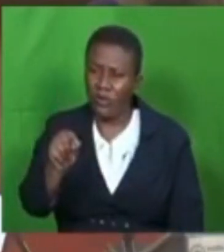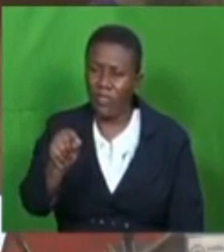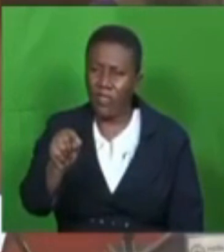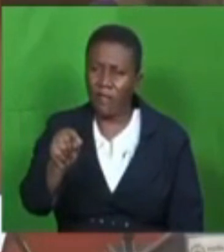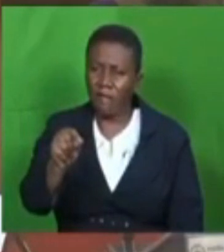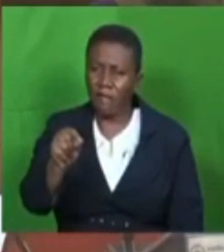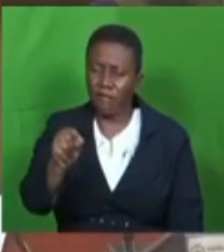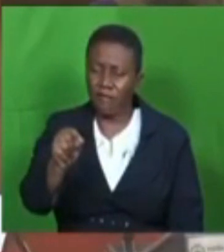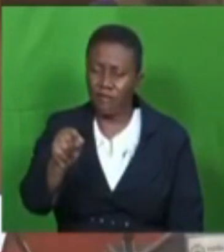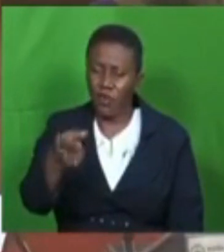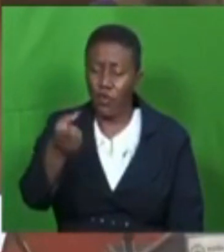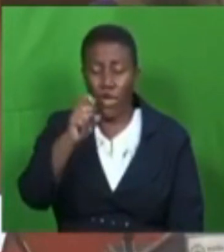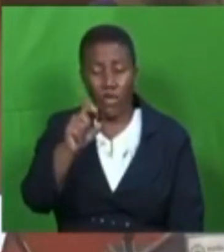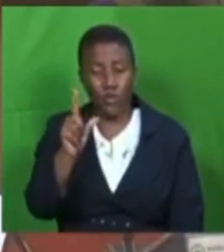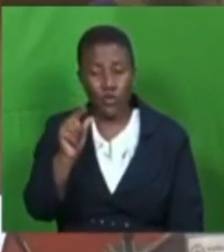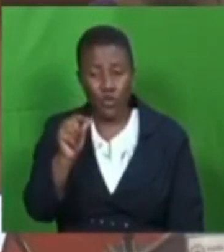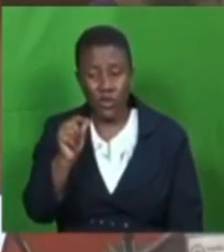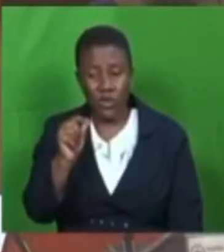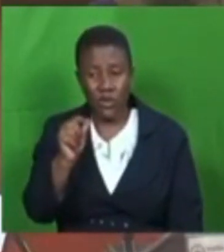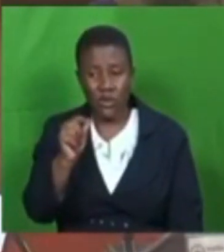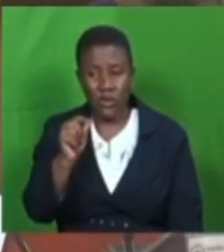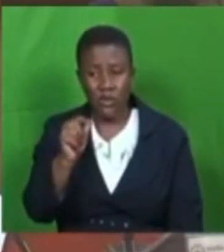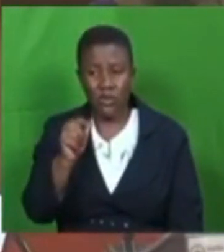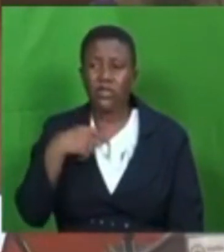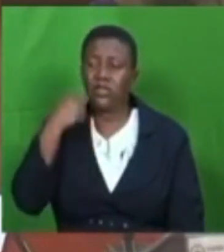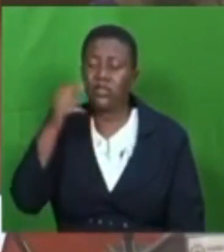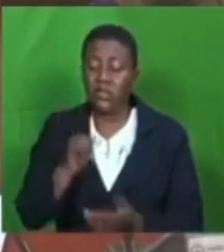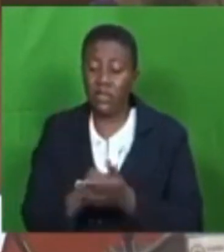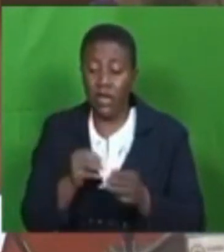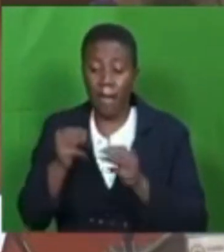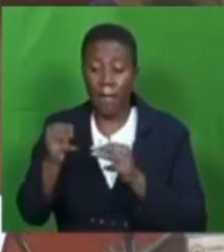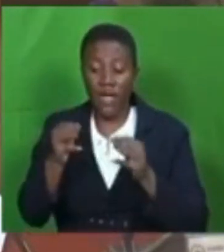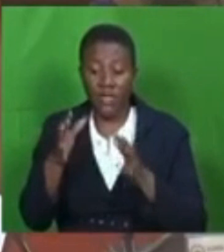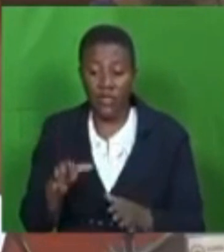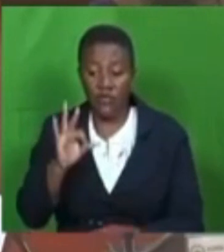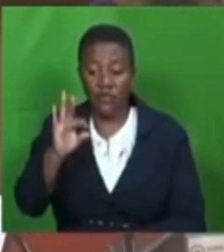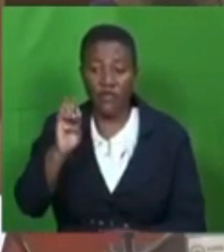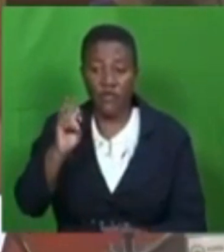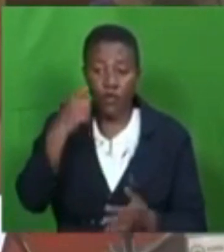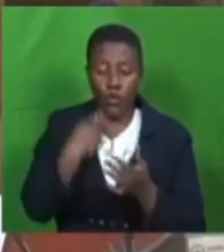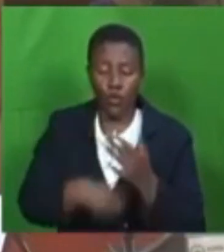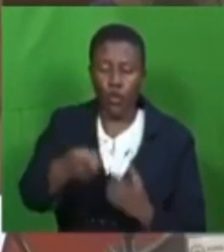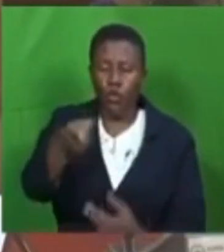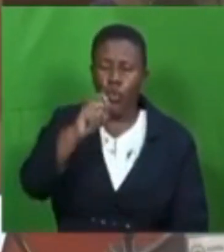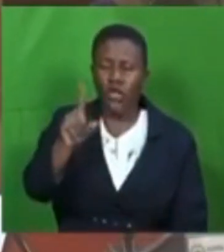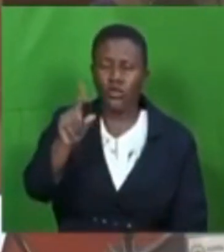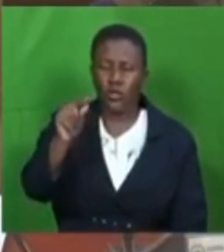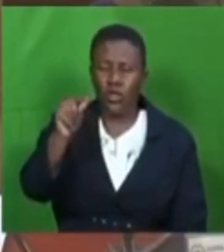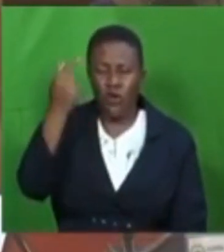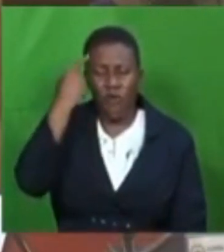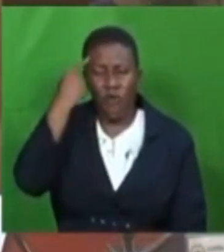service provider as management fee on each individual under the Youth Employment Sanitation